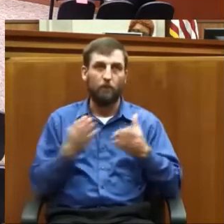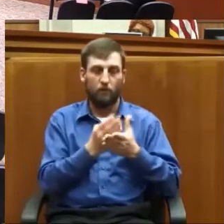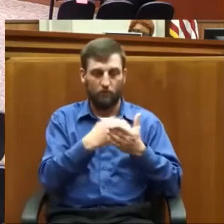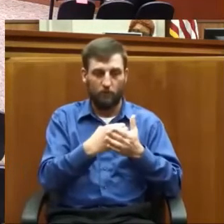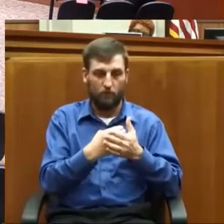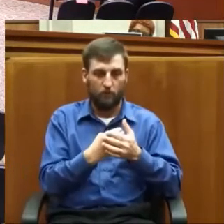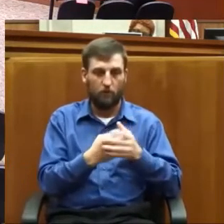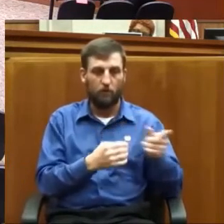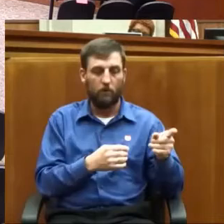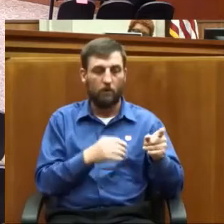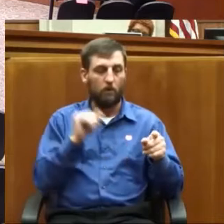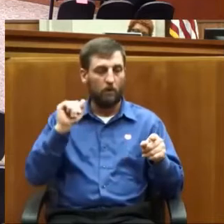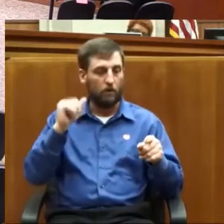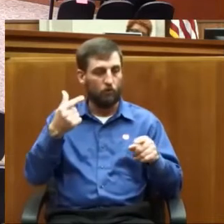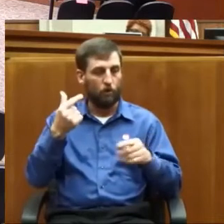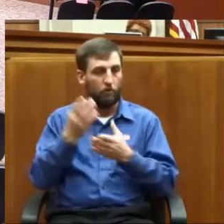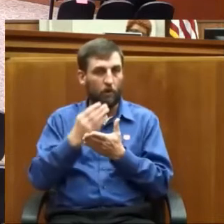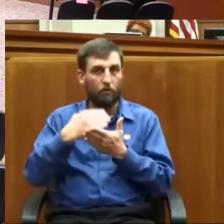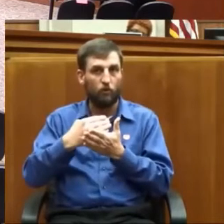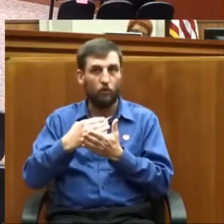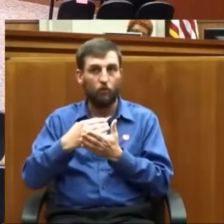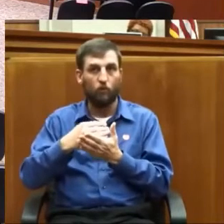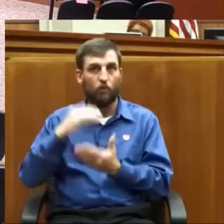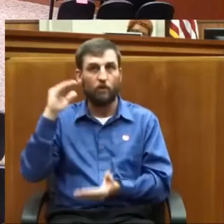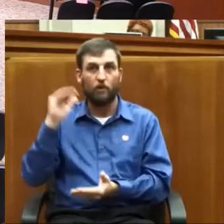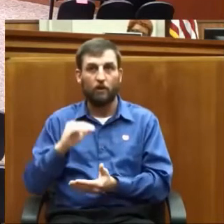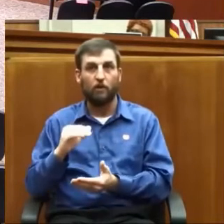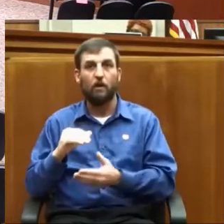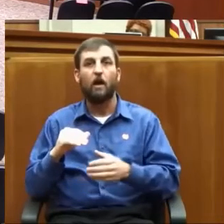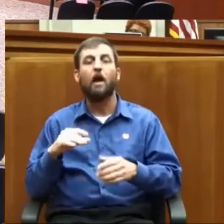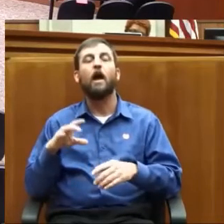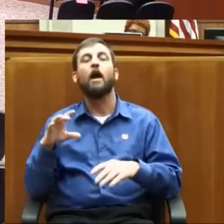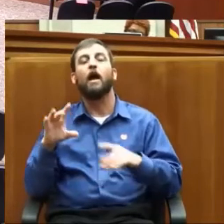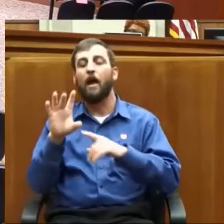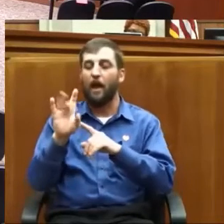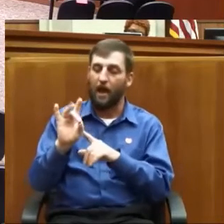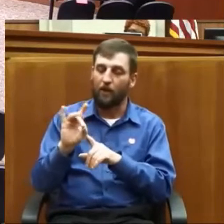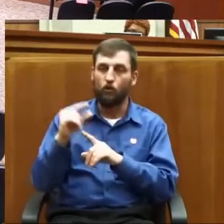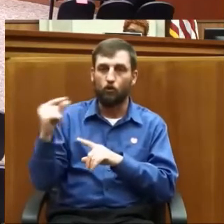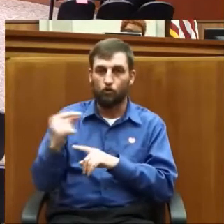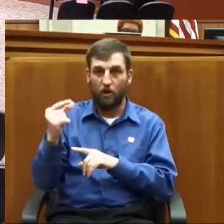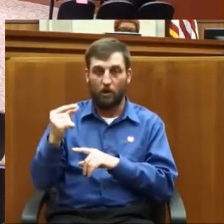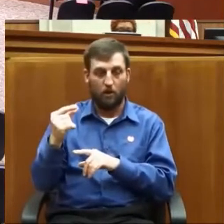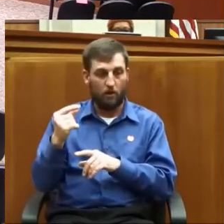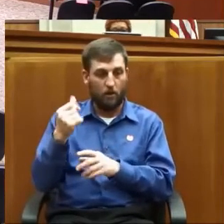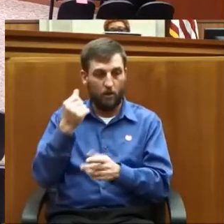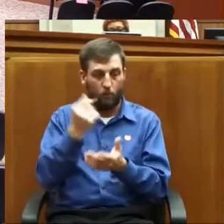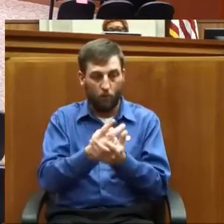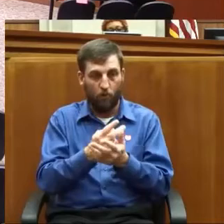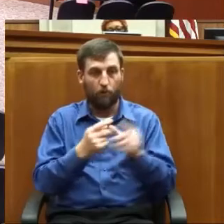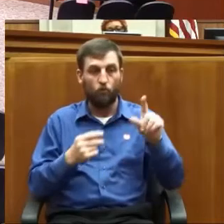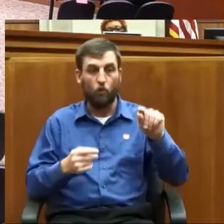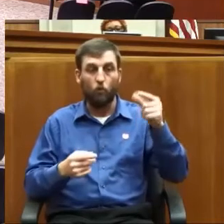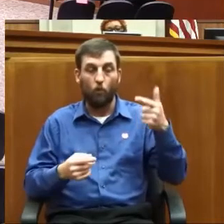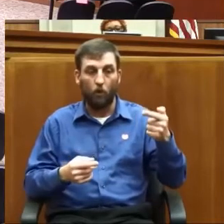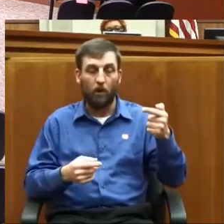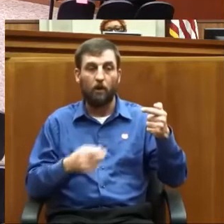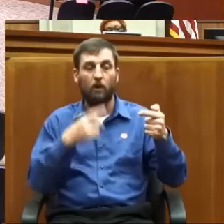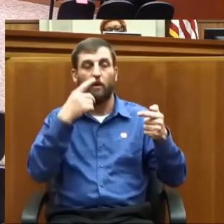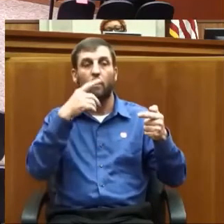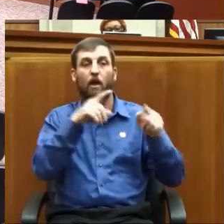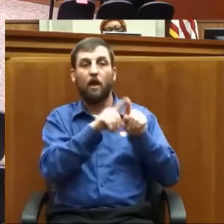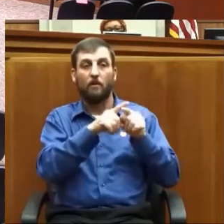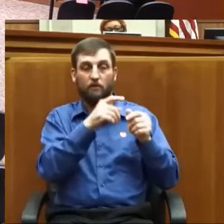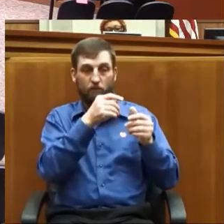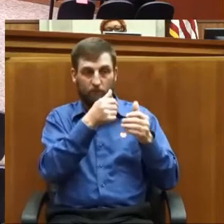Recommendations are to approve the HE budget reduction for fiscal year 2020-2021 as outlined, and approve the HE program and